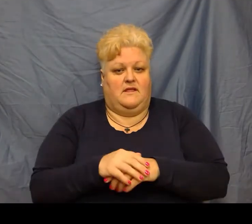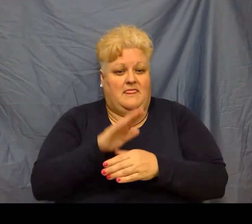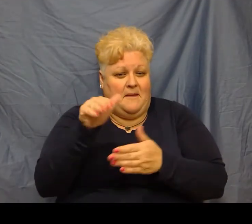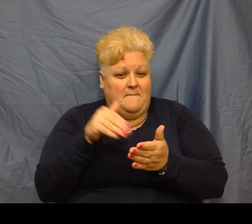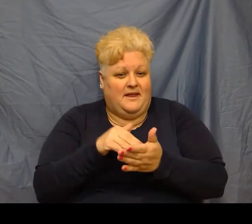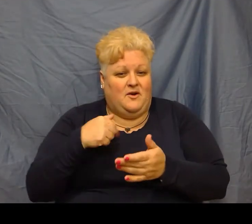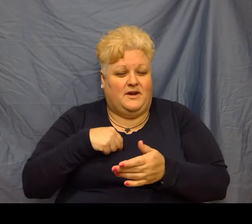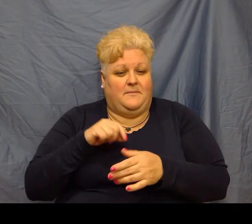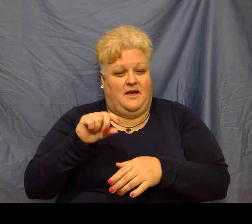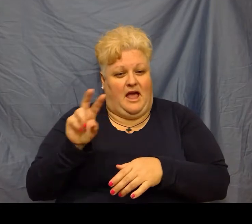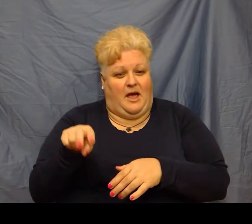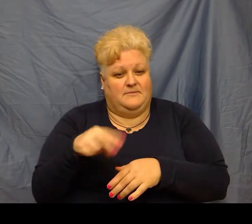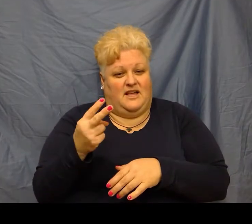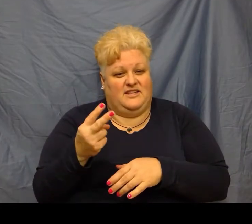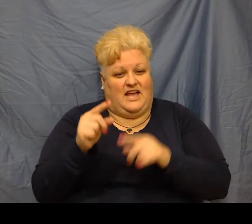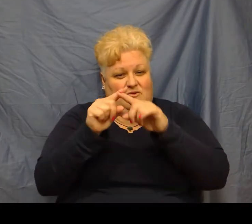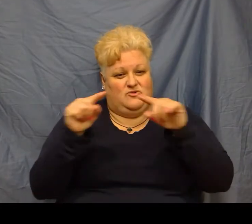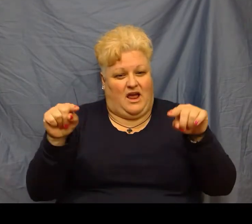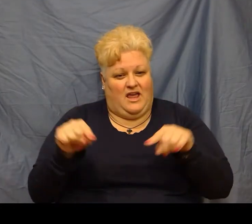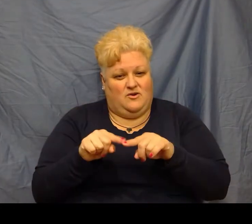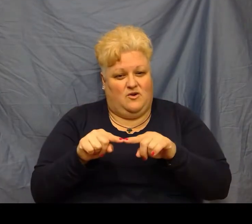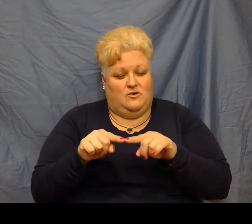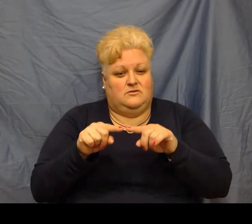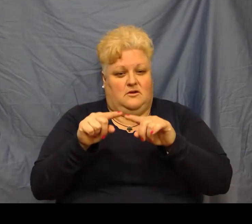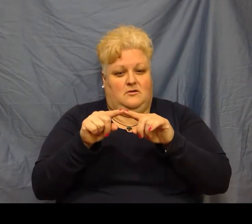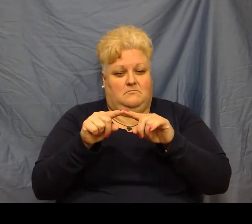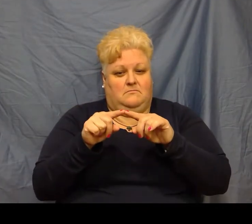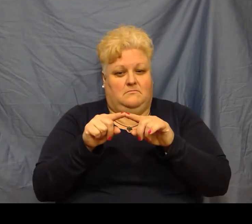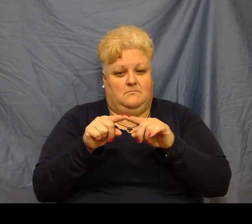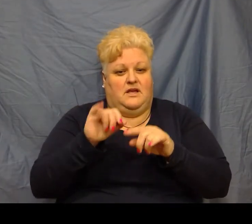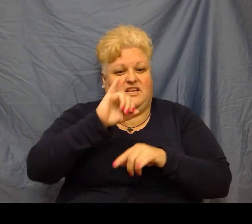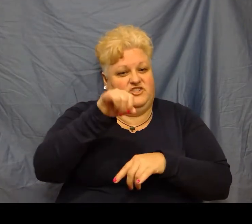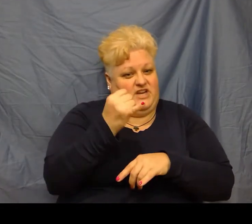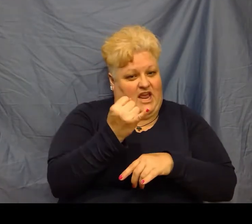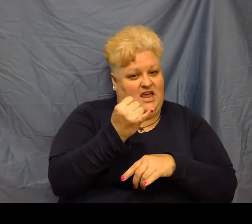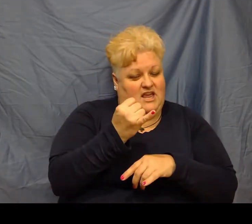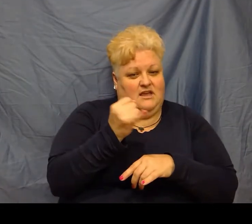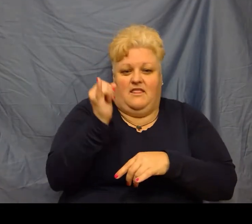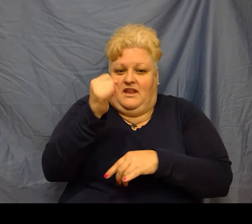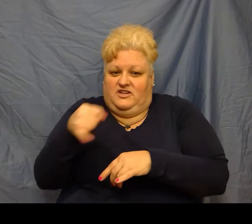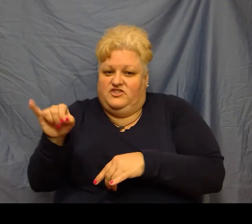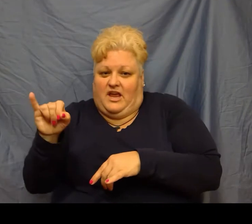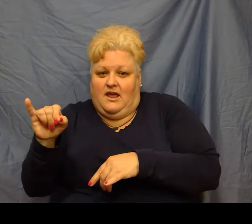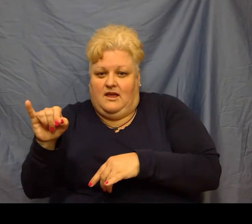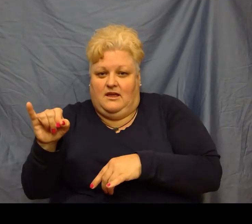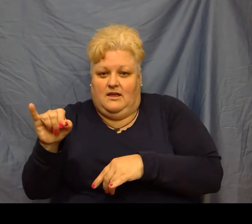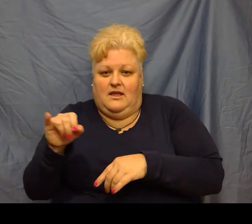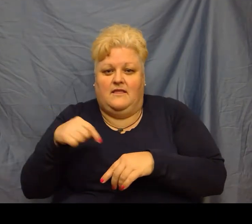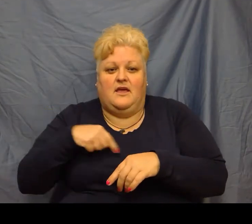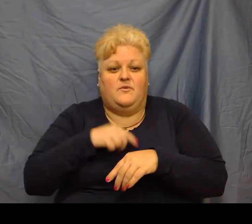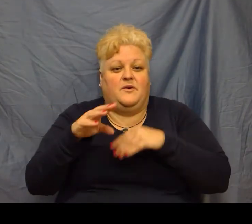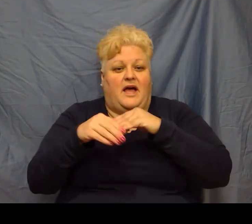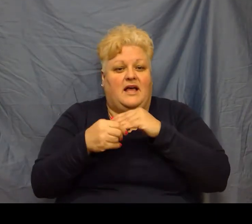in the middle of those two curves, we're going to make an upside down triangle. And then we'll make a J one way, a J the